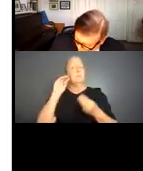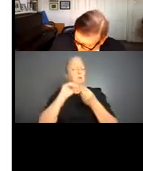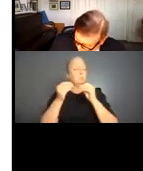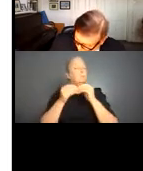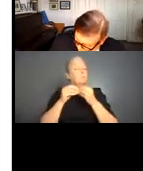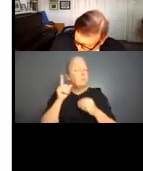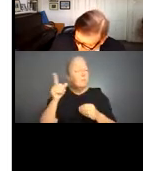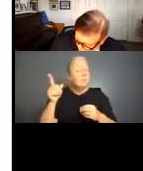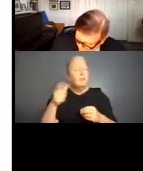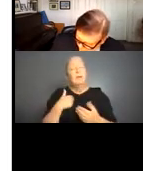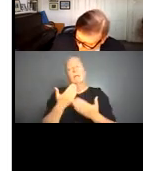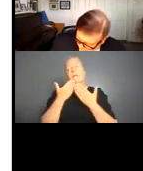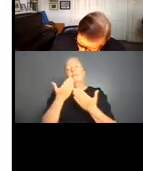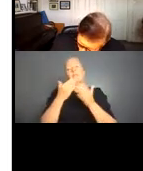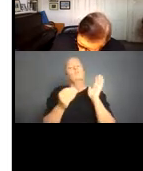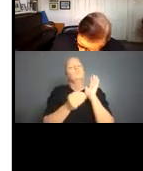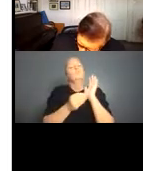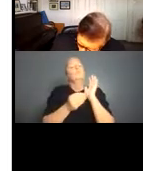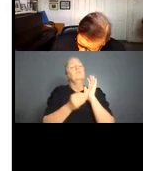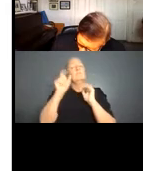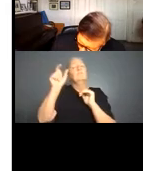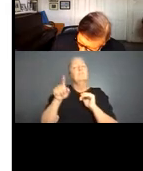Grateful to my doctors for support.